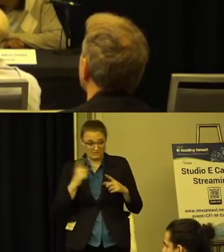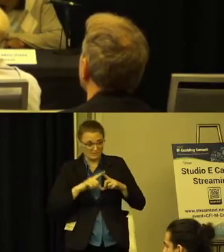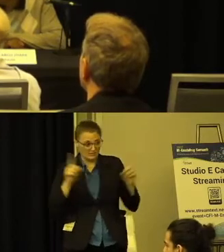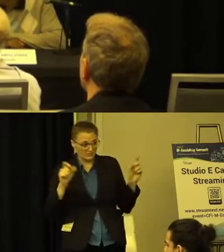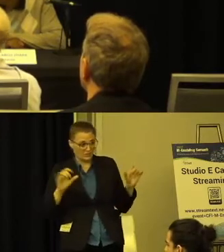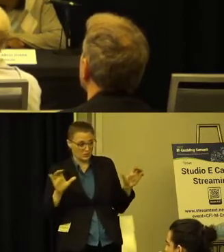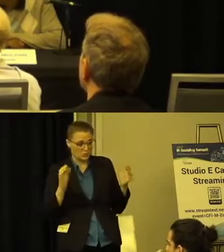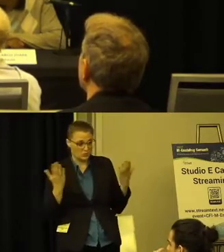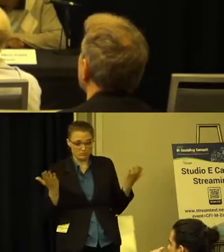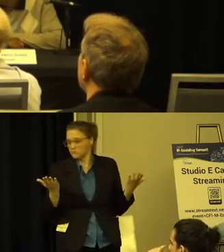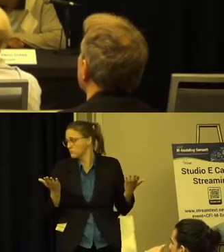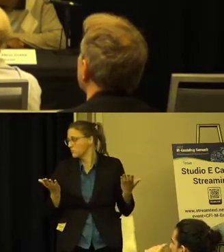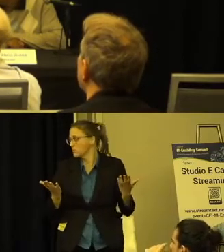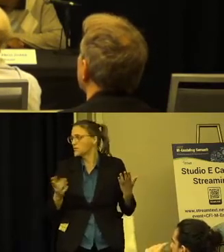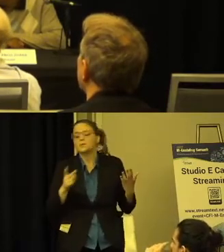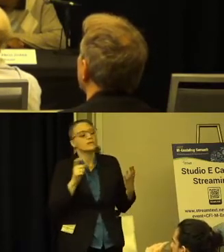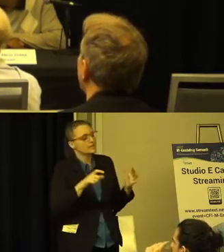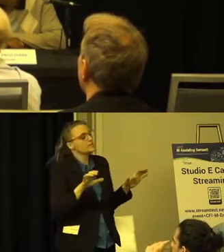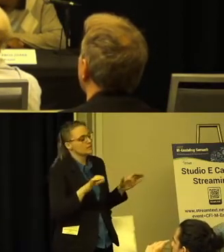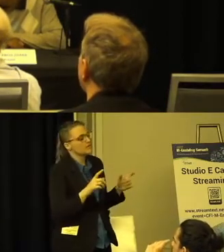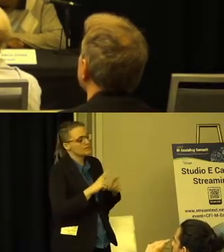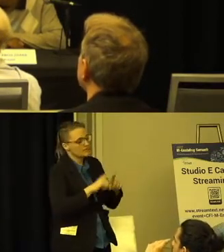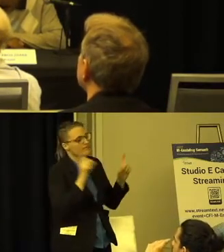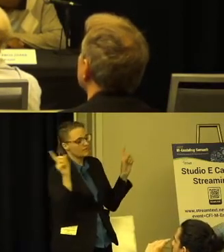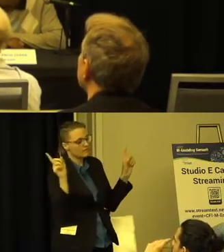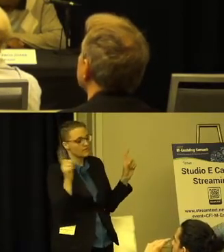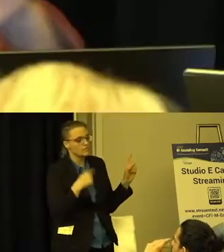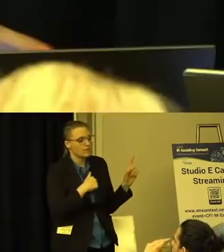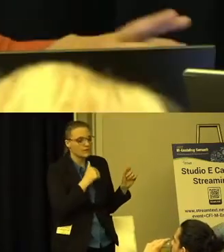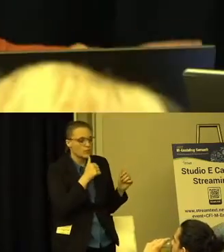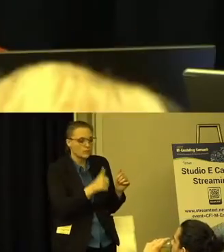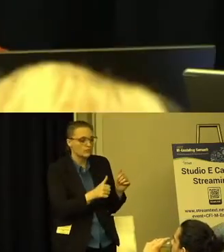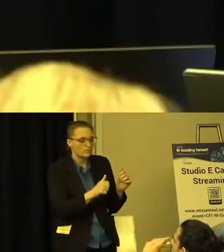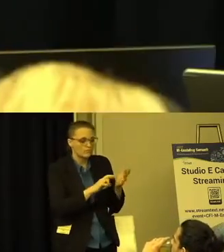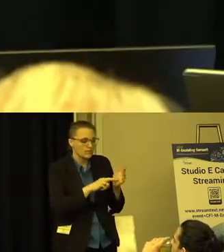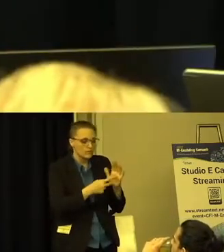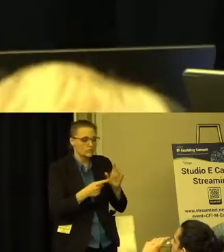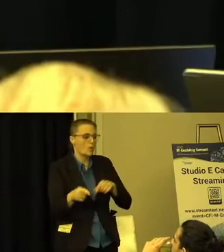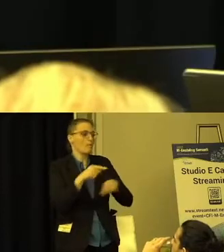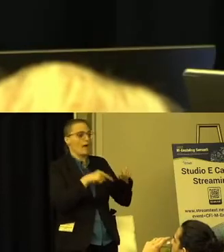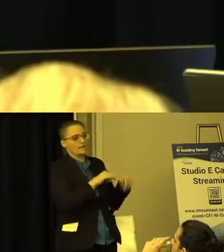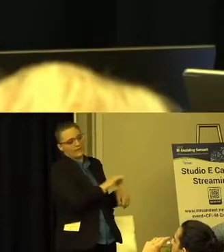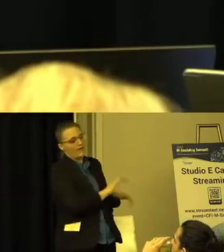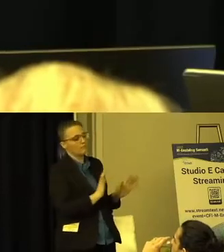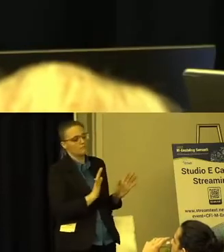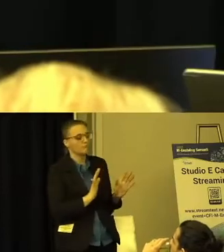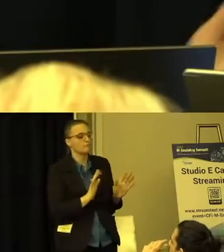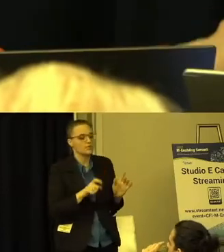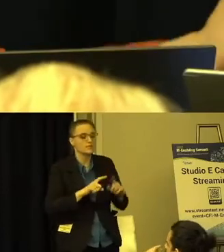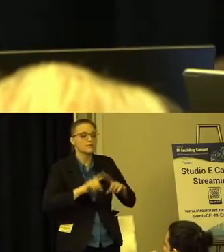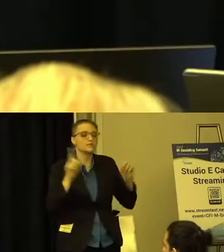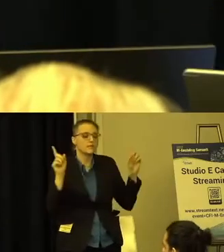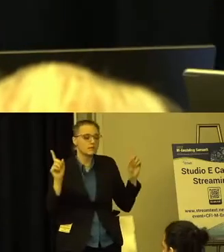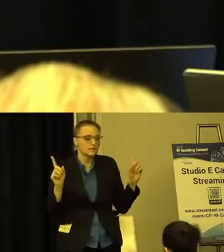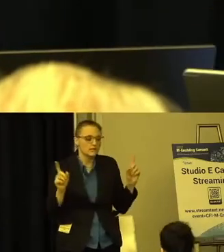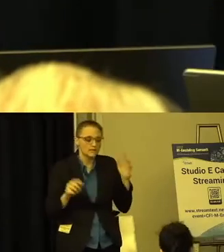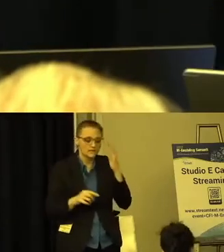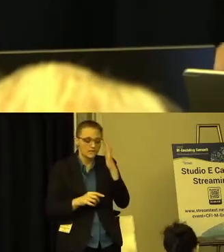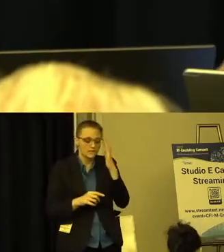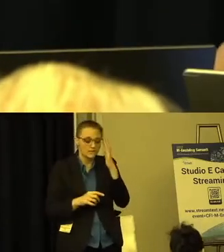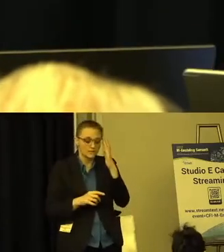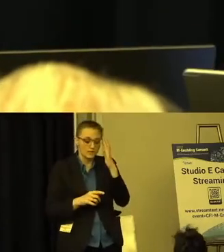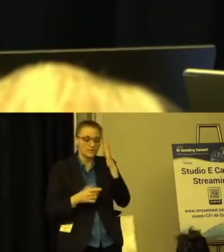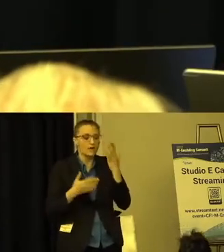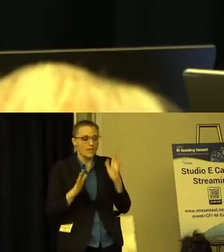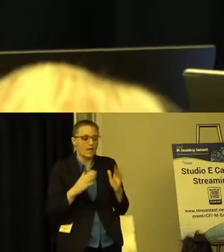here? It would need to be done differently. And so I'm not saying just go back to that. It would need to be done differently, and I'll allow